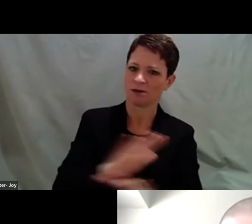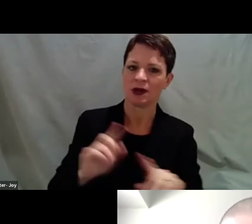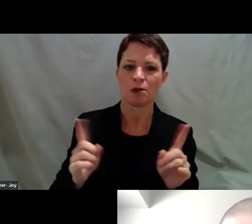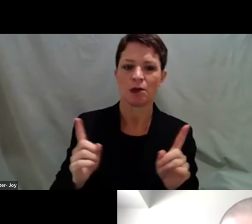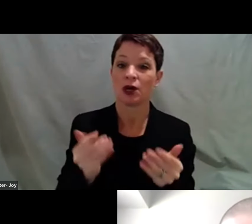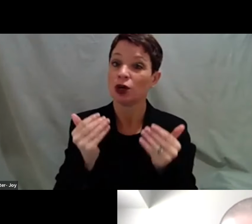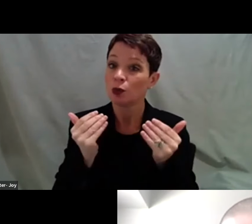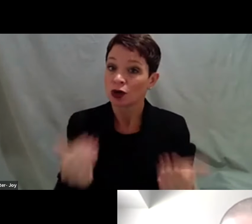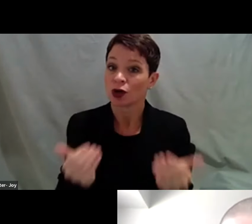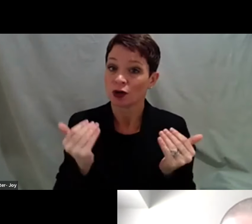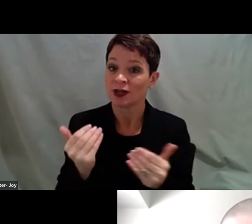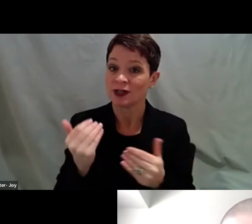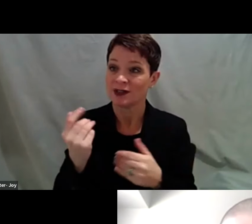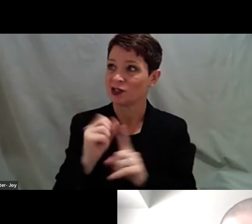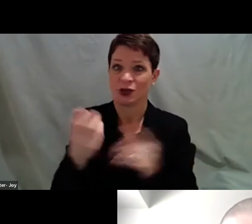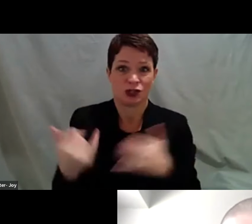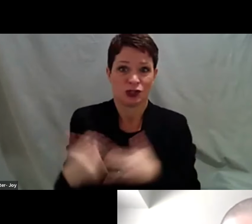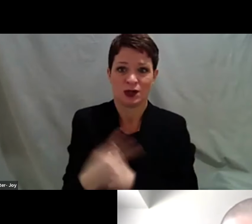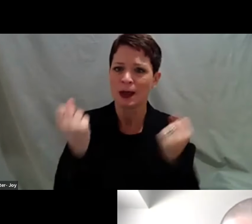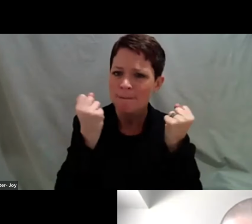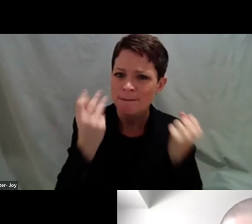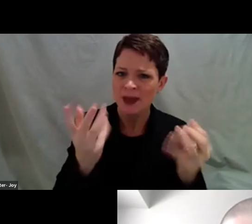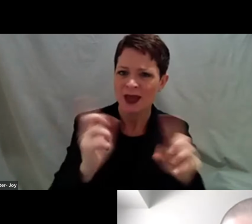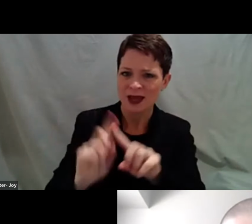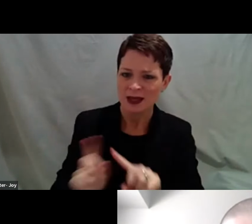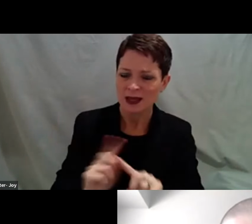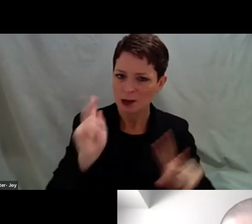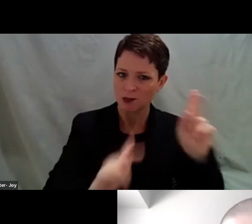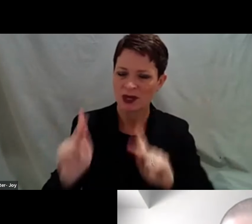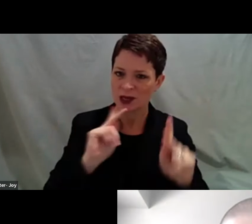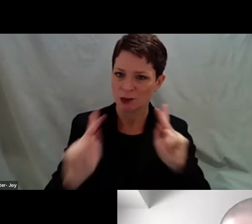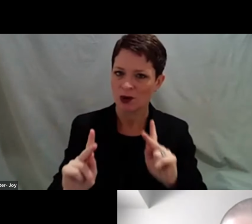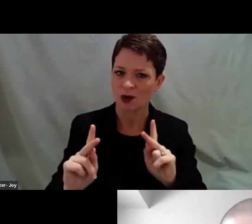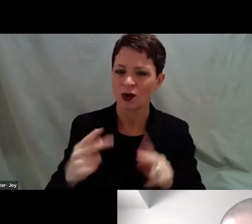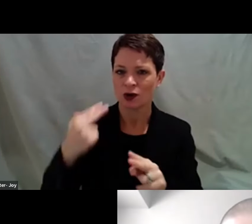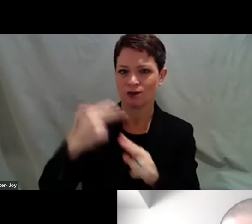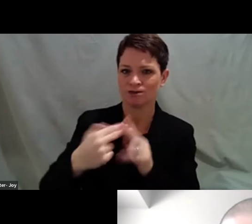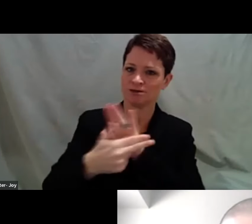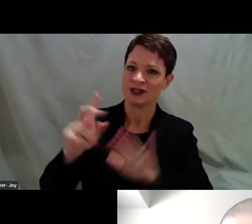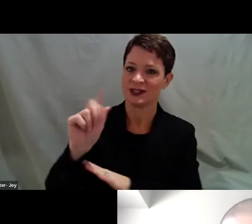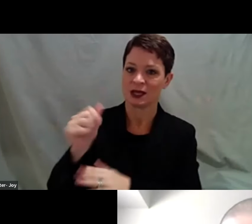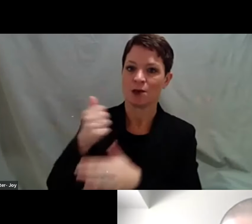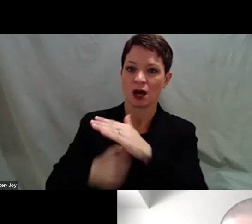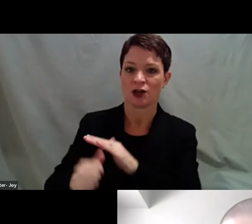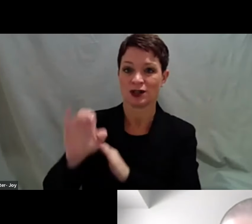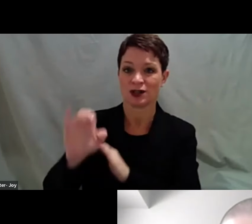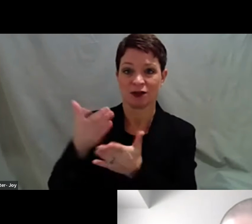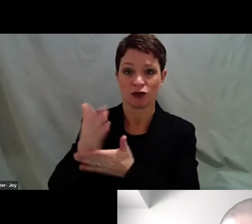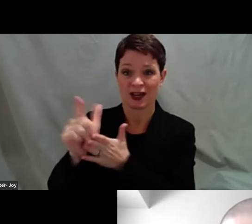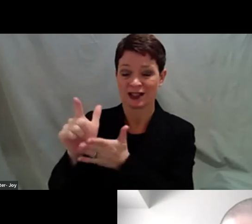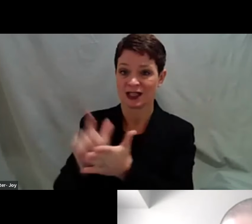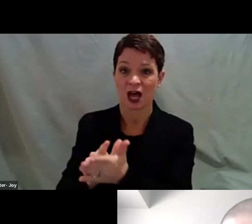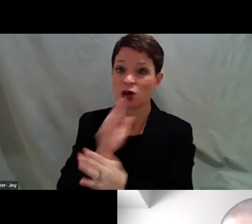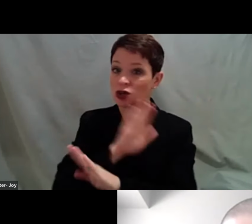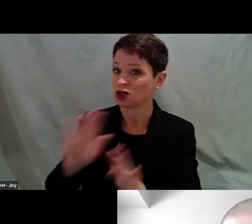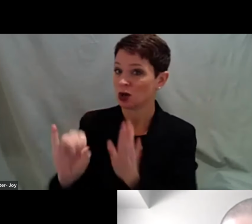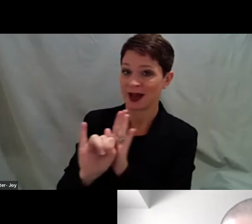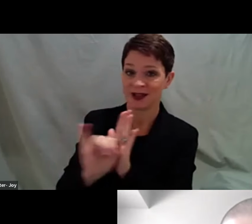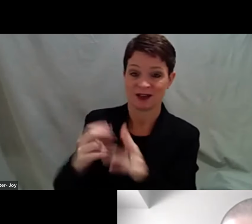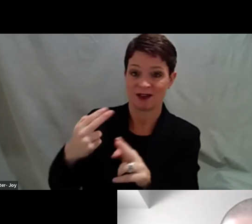of affairs, where many people who qualify as disabled under civil rights law do not self-identify